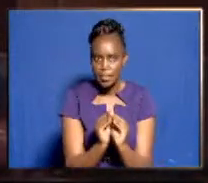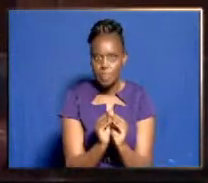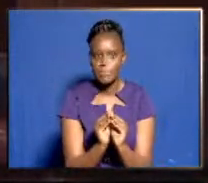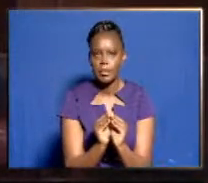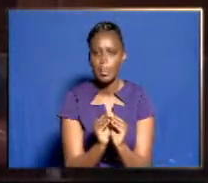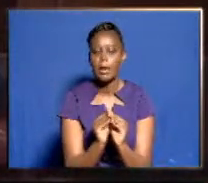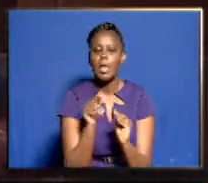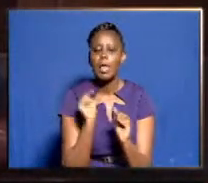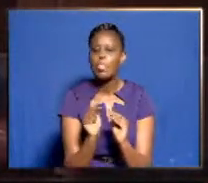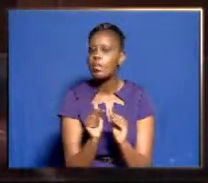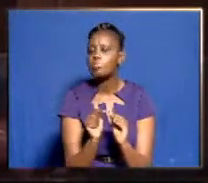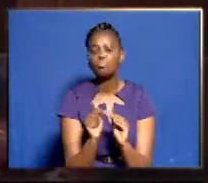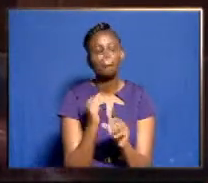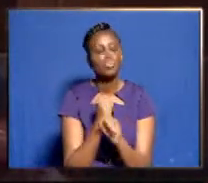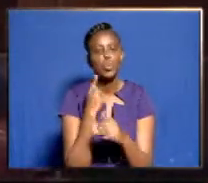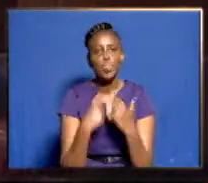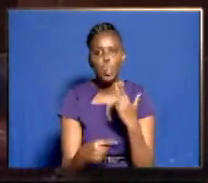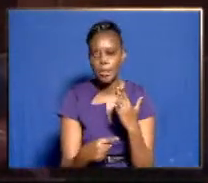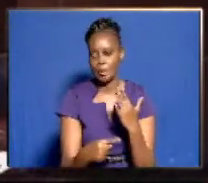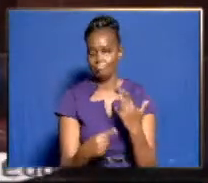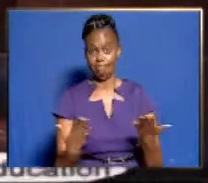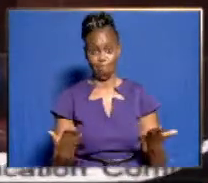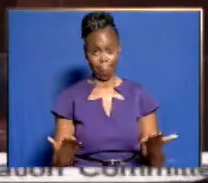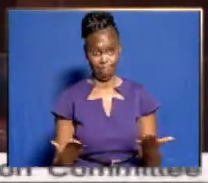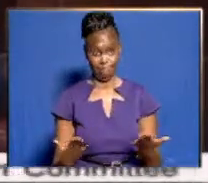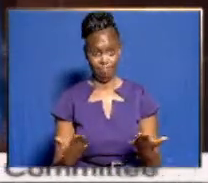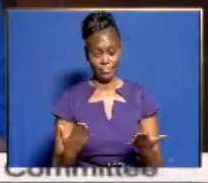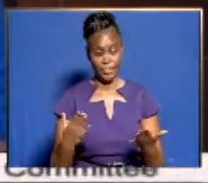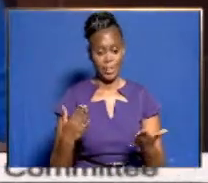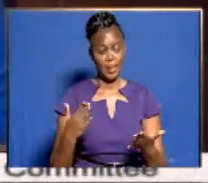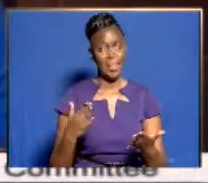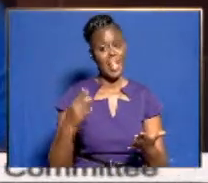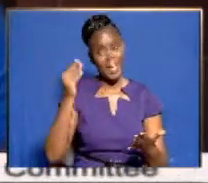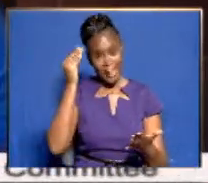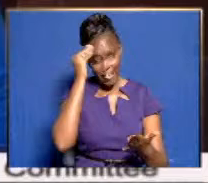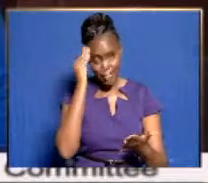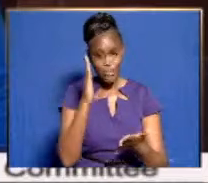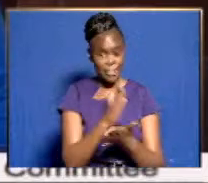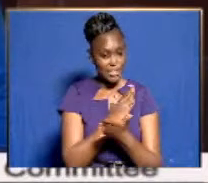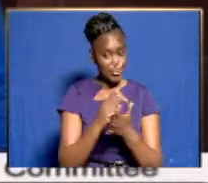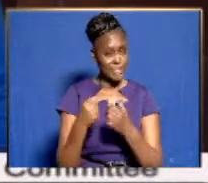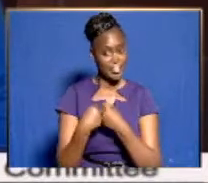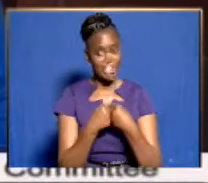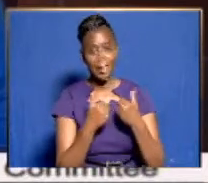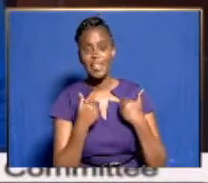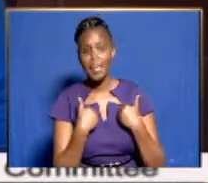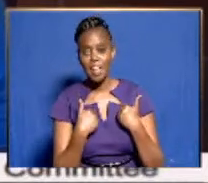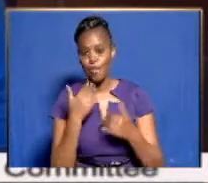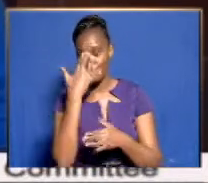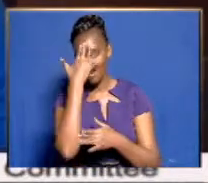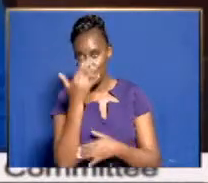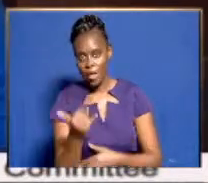This is going to throw the education sector in disarray, Mr. Speaker,